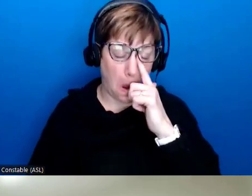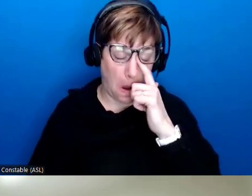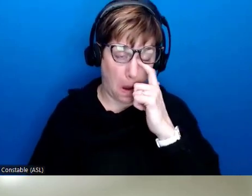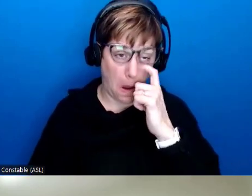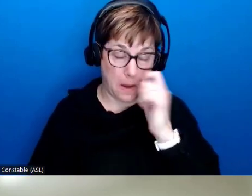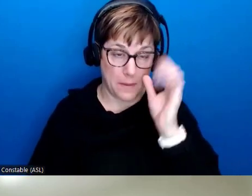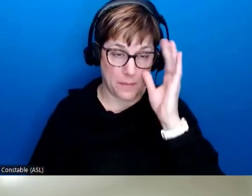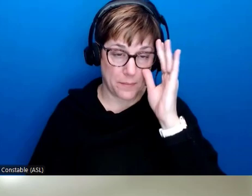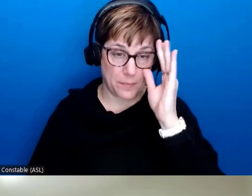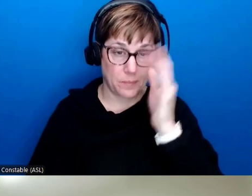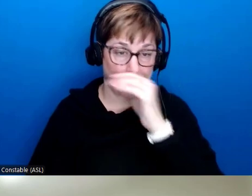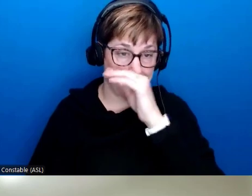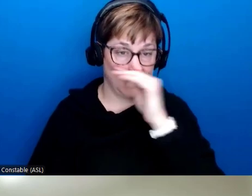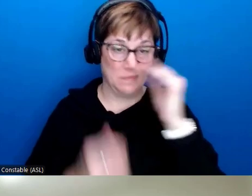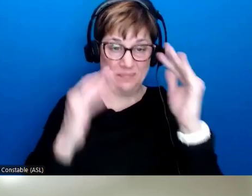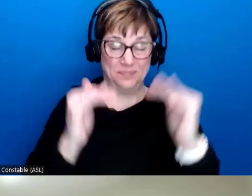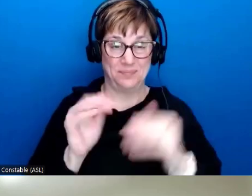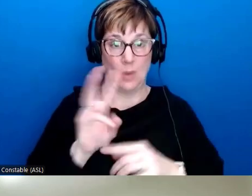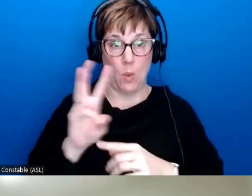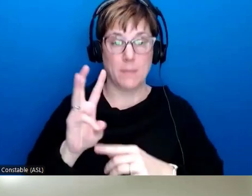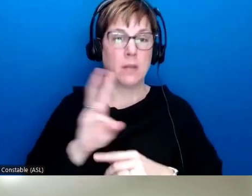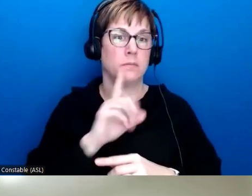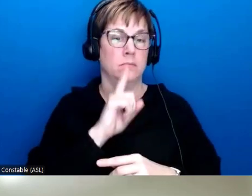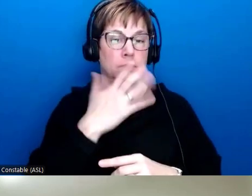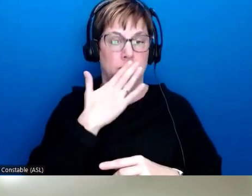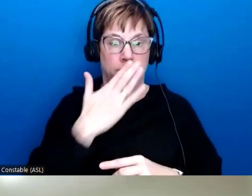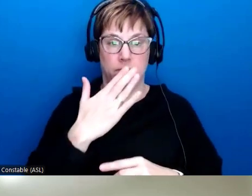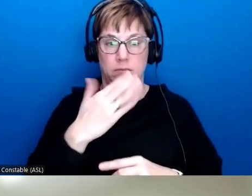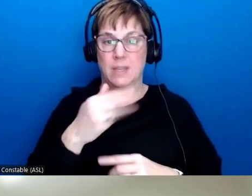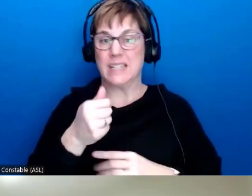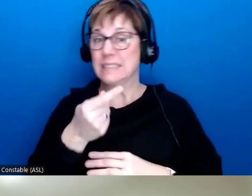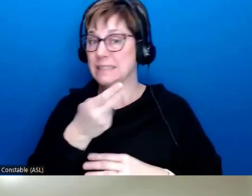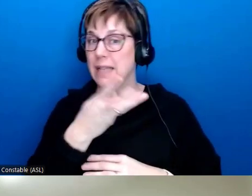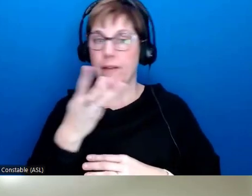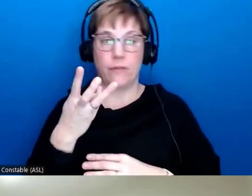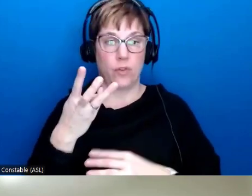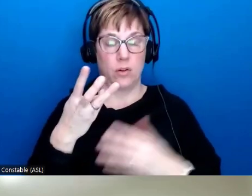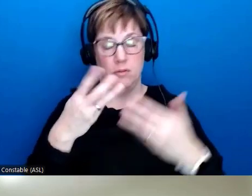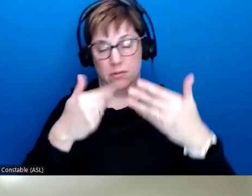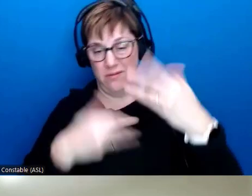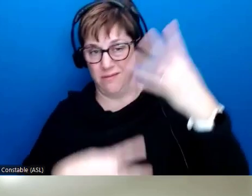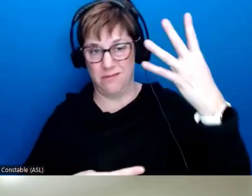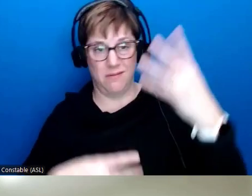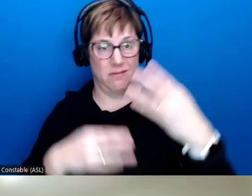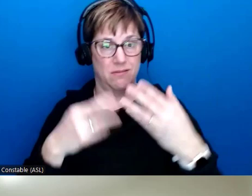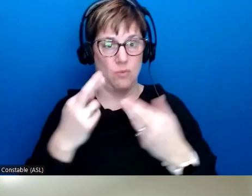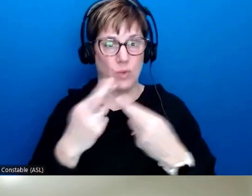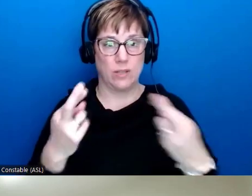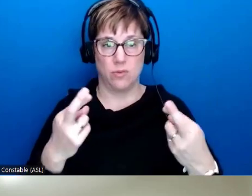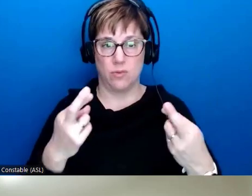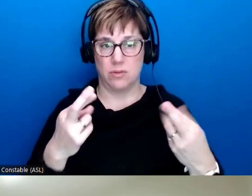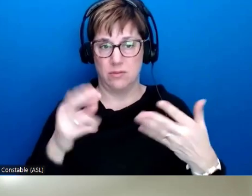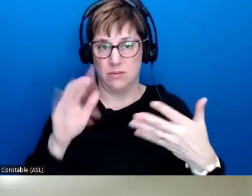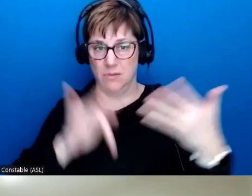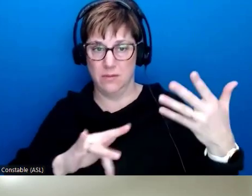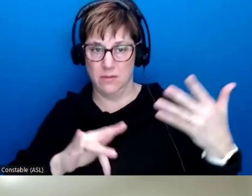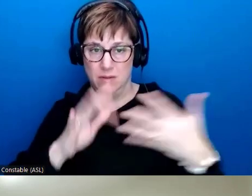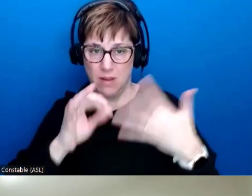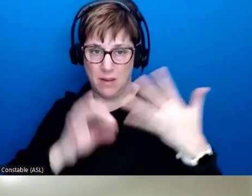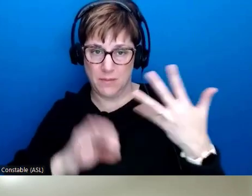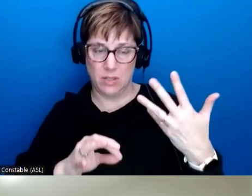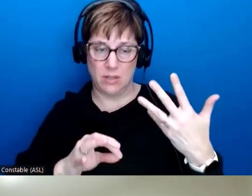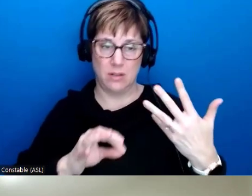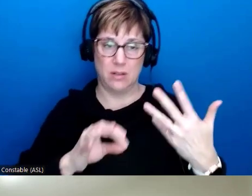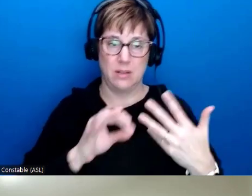There's a website that's really, really useful. It has several hundred available resources in determining what an